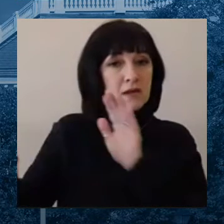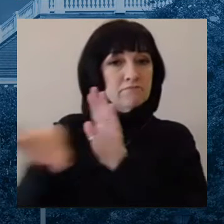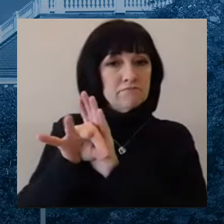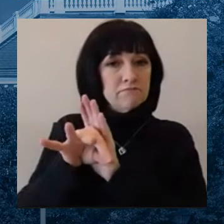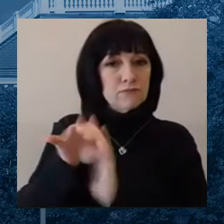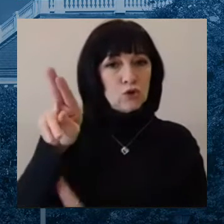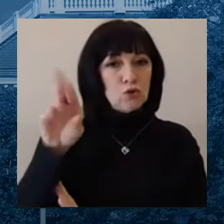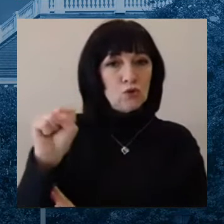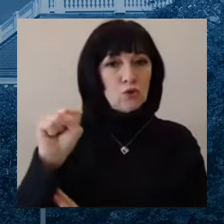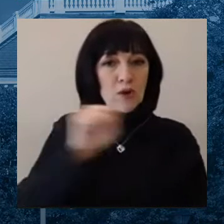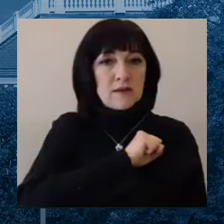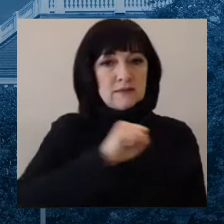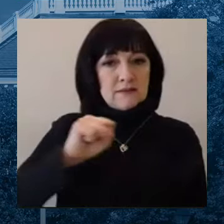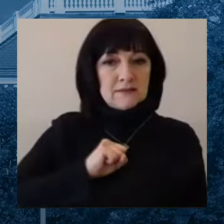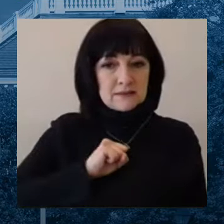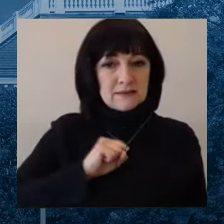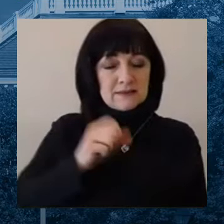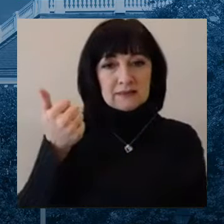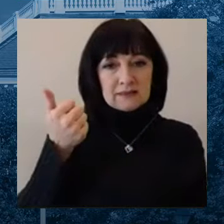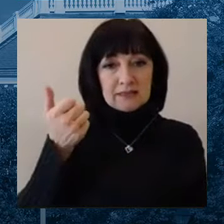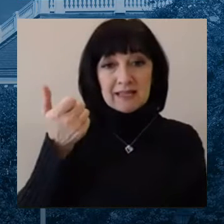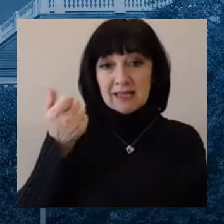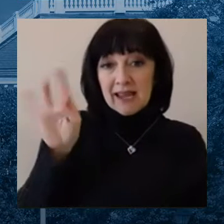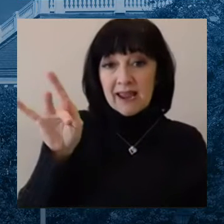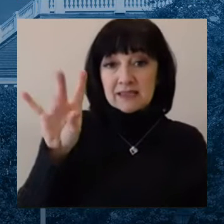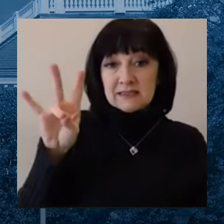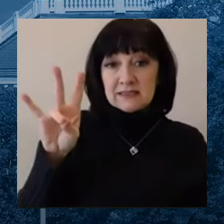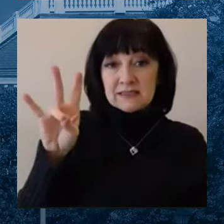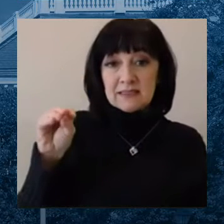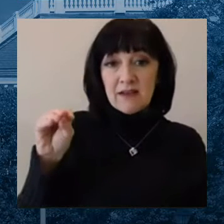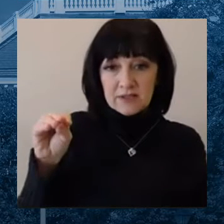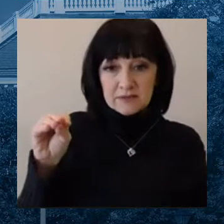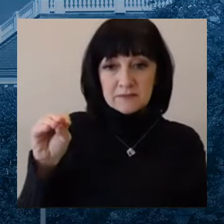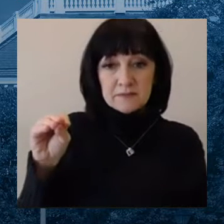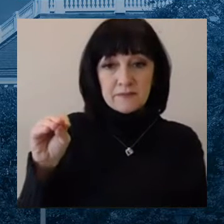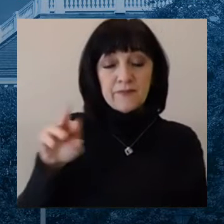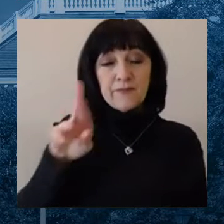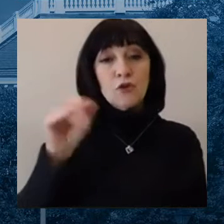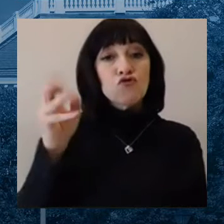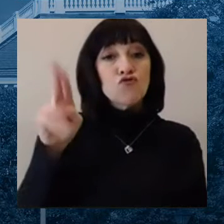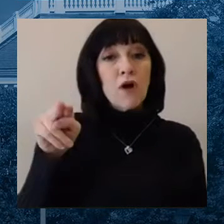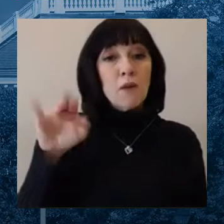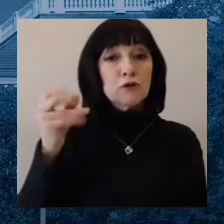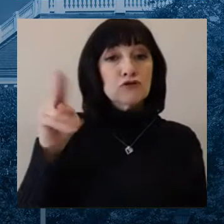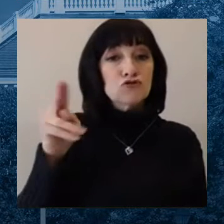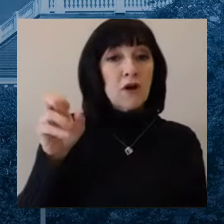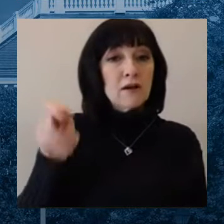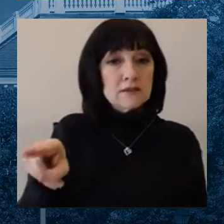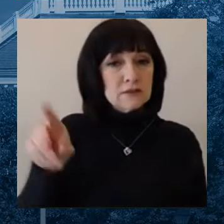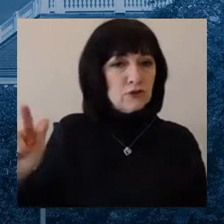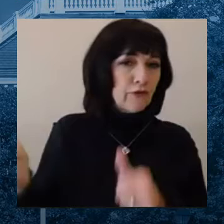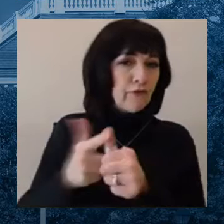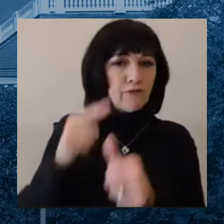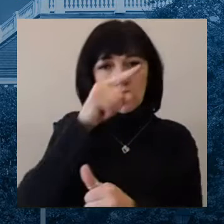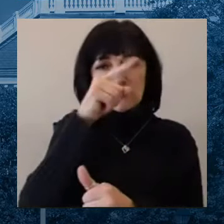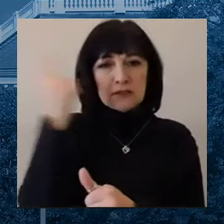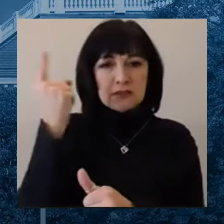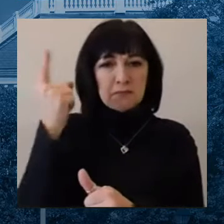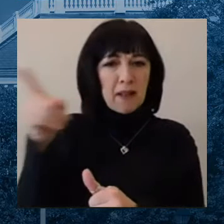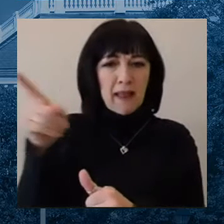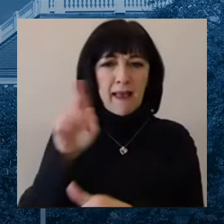States Senate in 1870. Robert Johnson, the first Black